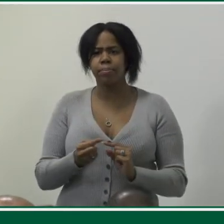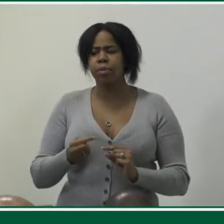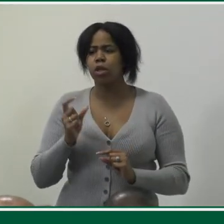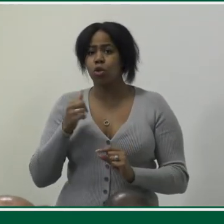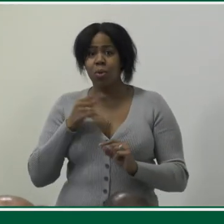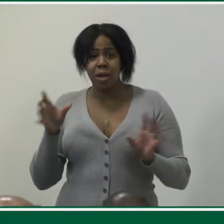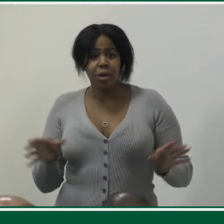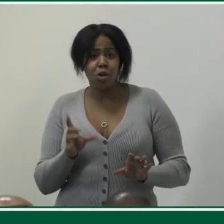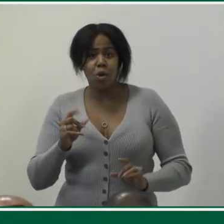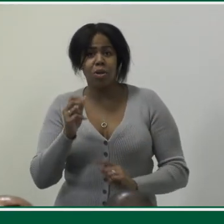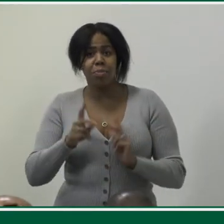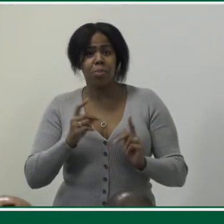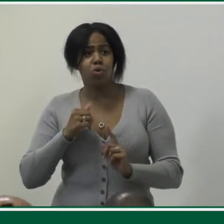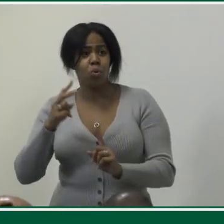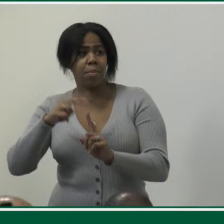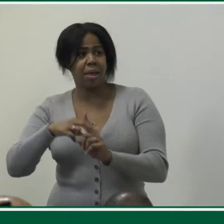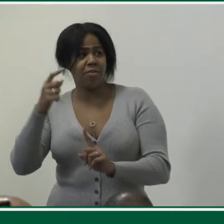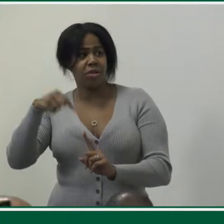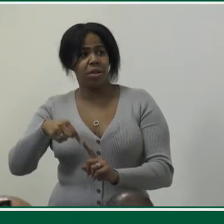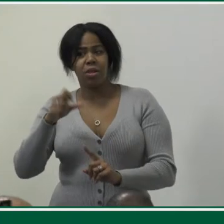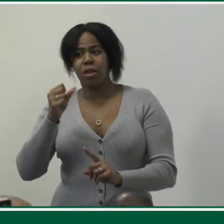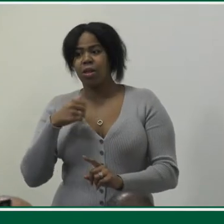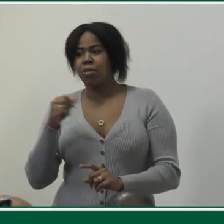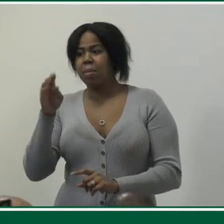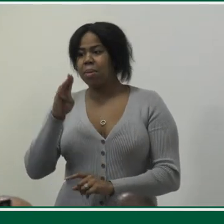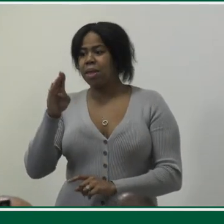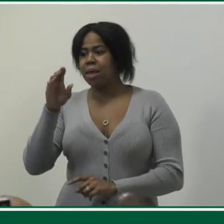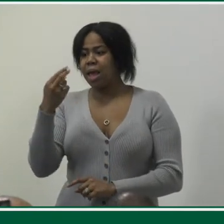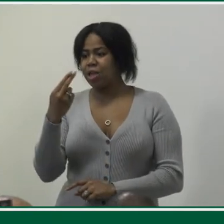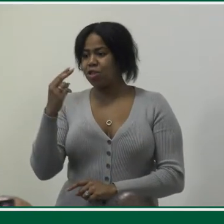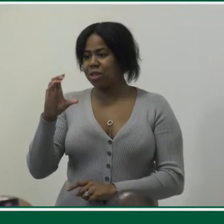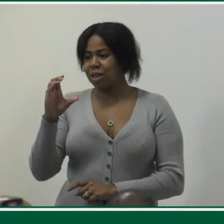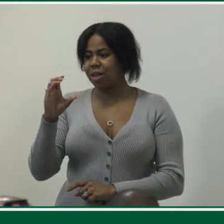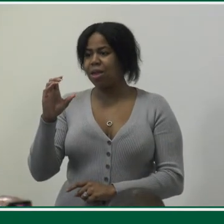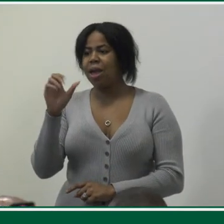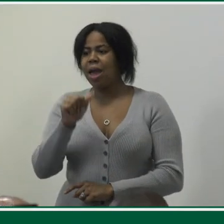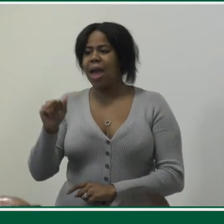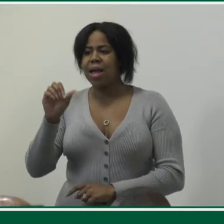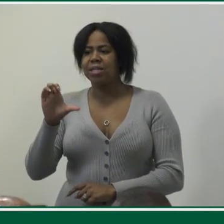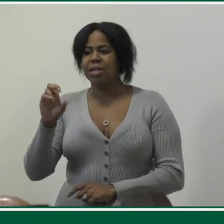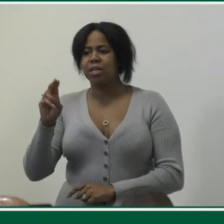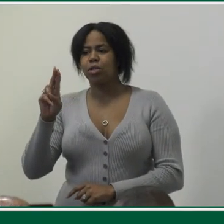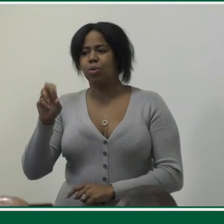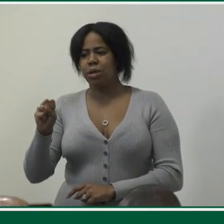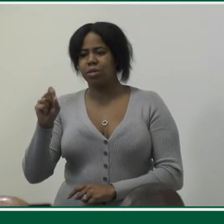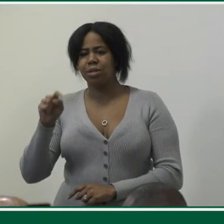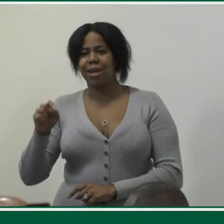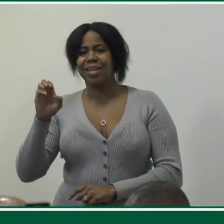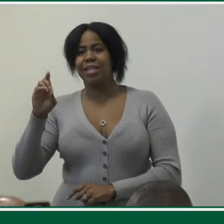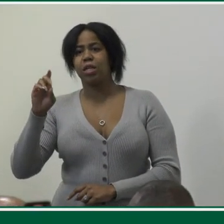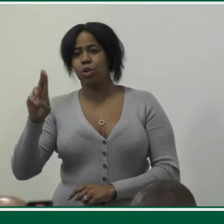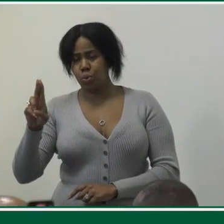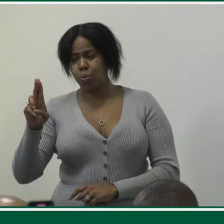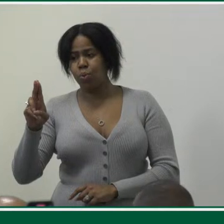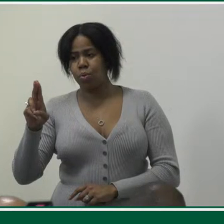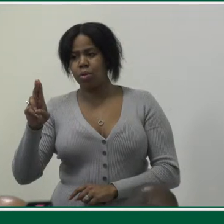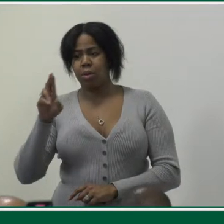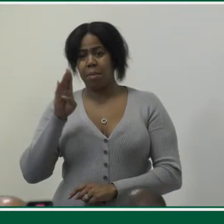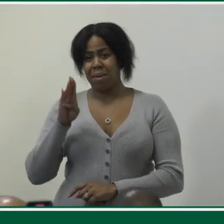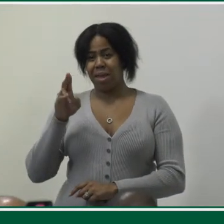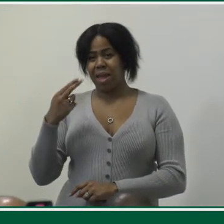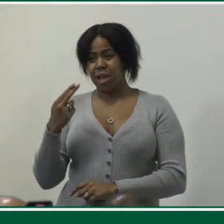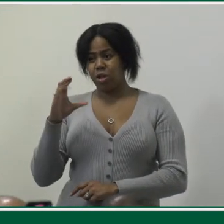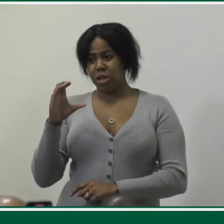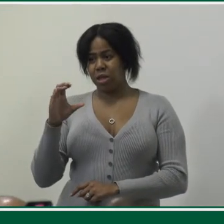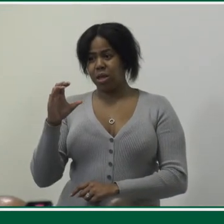can email us at BHC, Black Honors College, at csus.edu. If you're in the